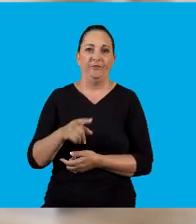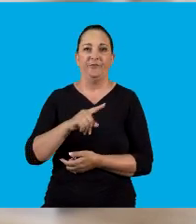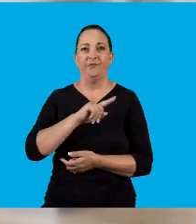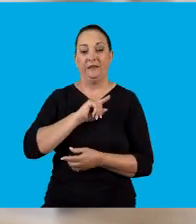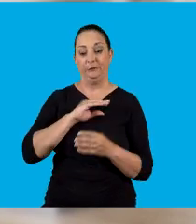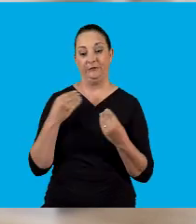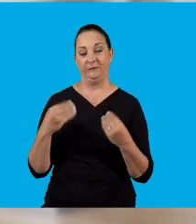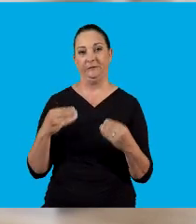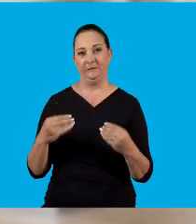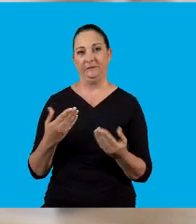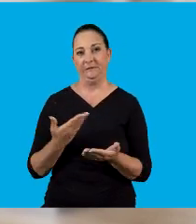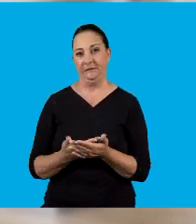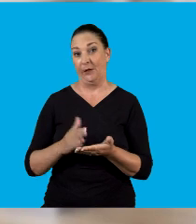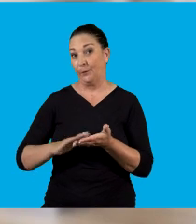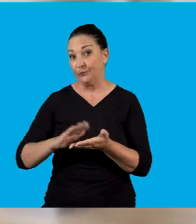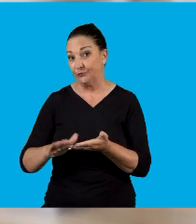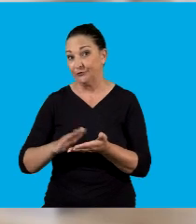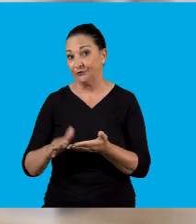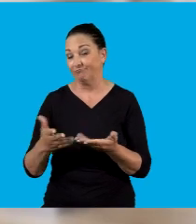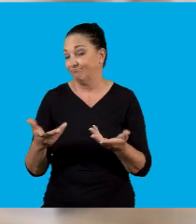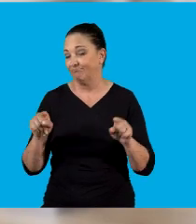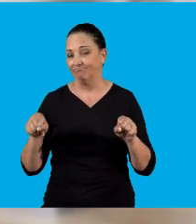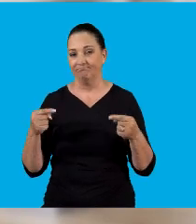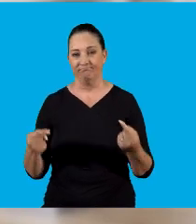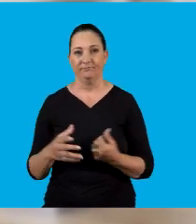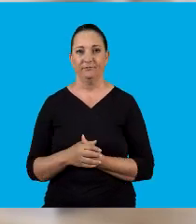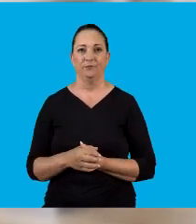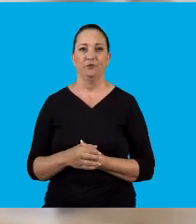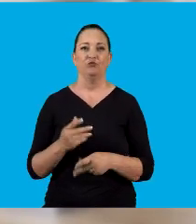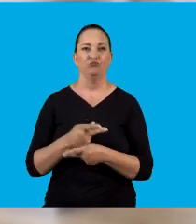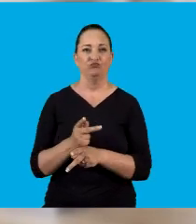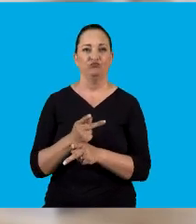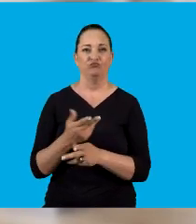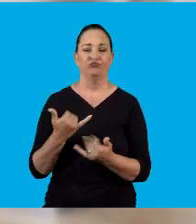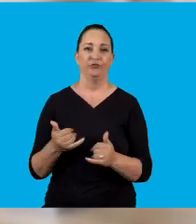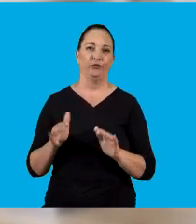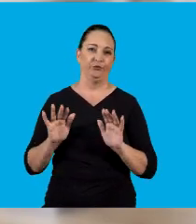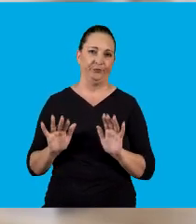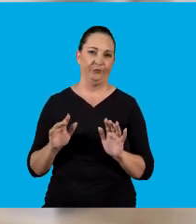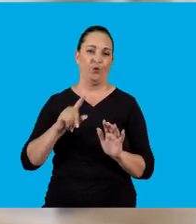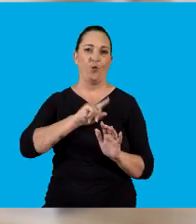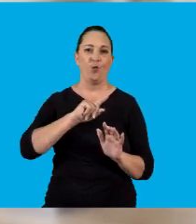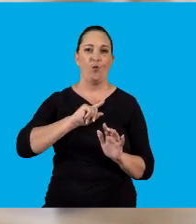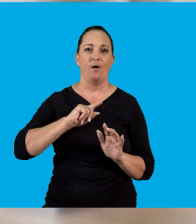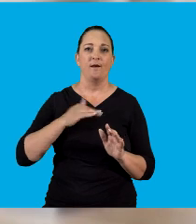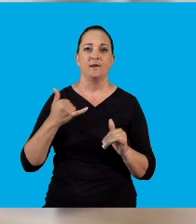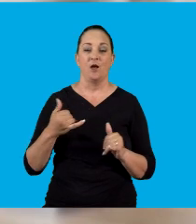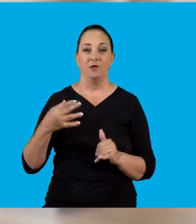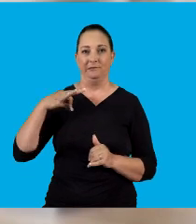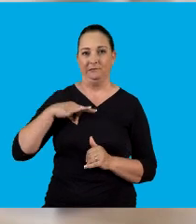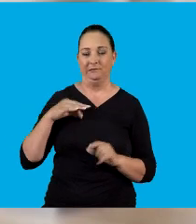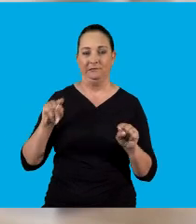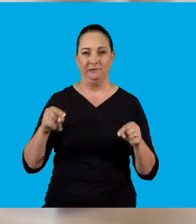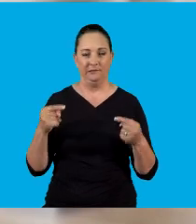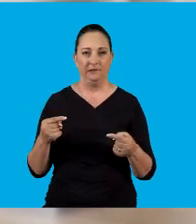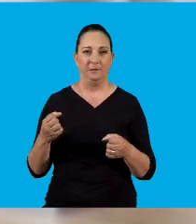it's going to affect the production of the business, whereby employees are striking, productivity is at a standstill in the business, so there